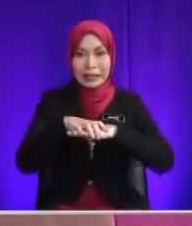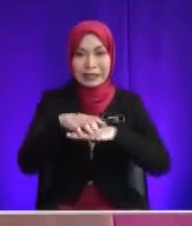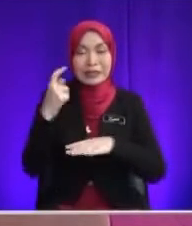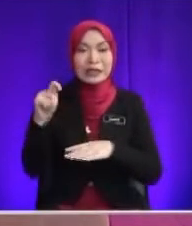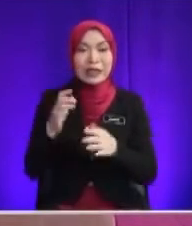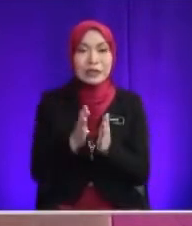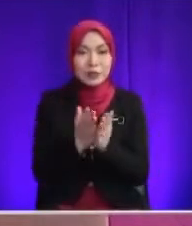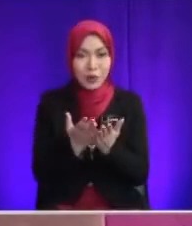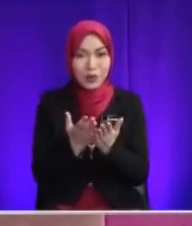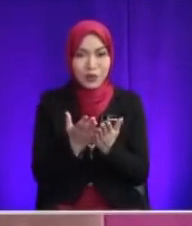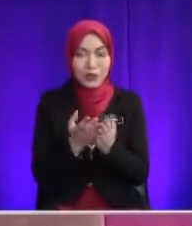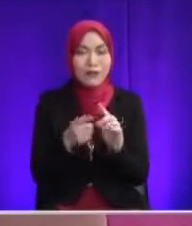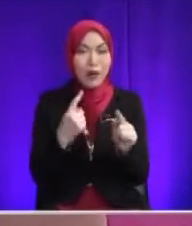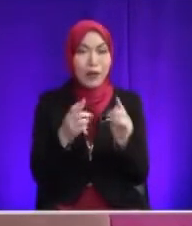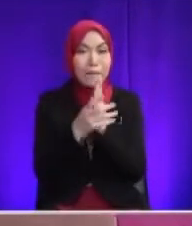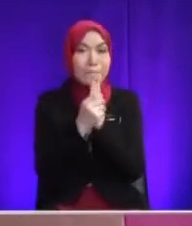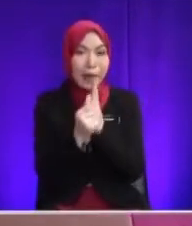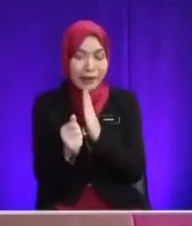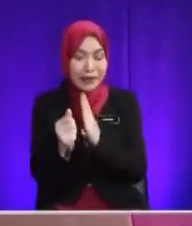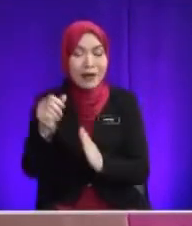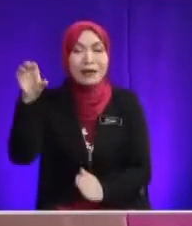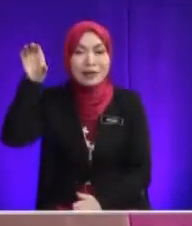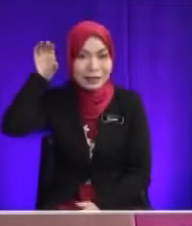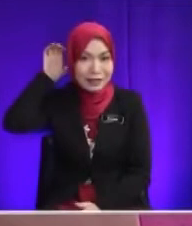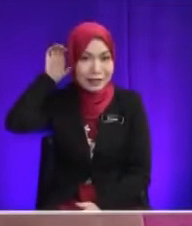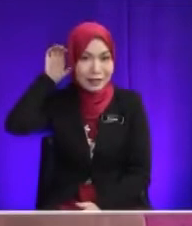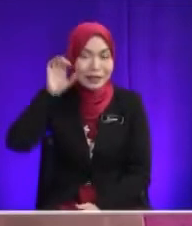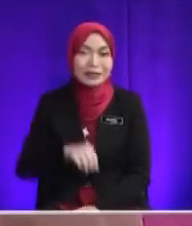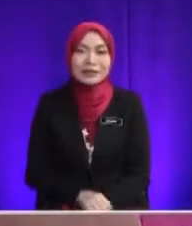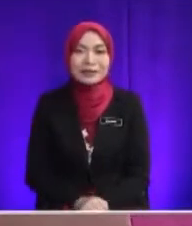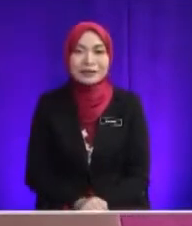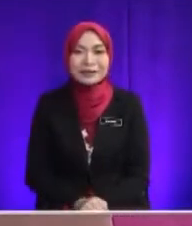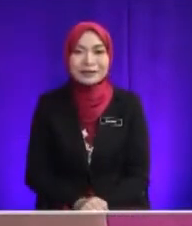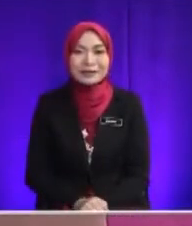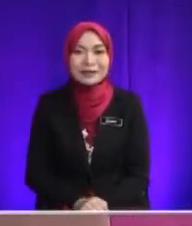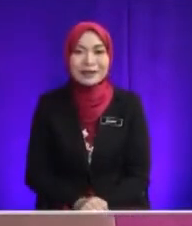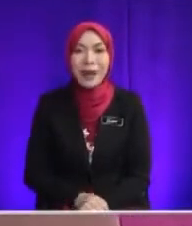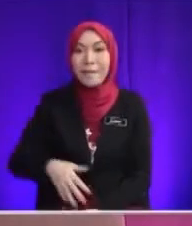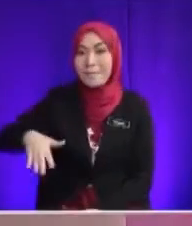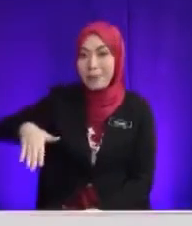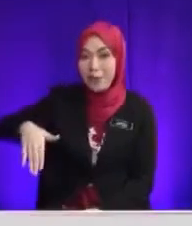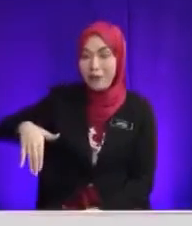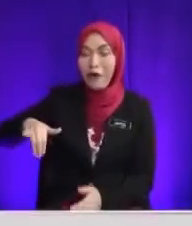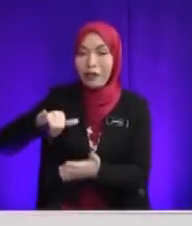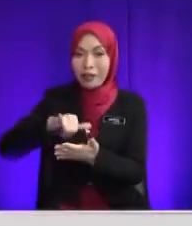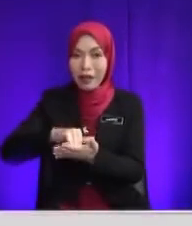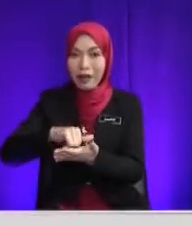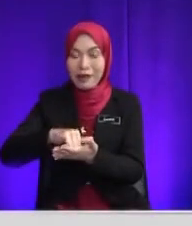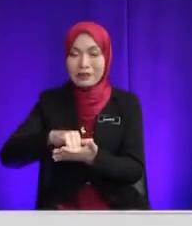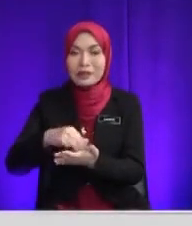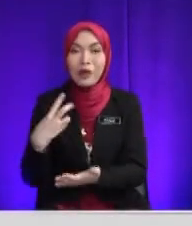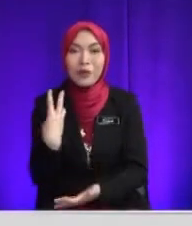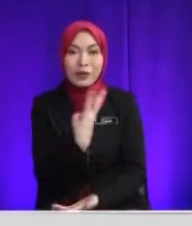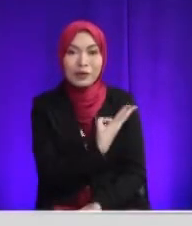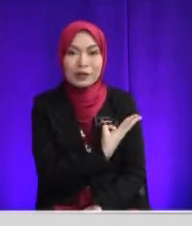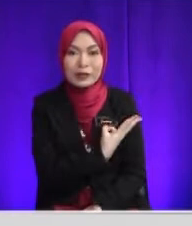listening. Listening, alright. Before I begin with the lesson today, I'm going to start with the learning objectives. By the end of the lesson, pupils will be able